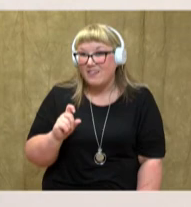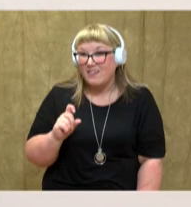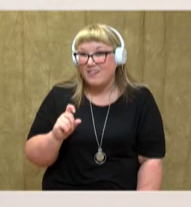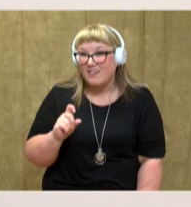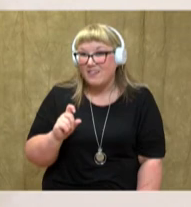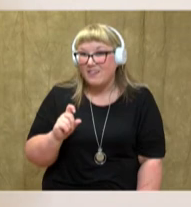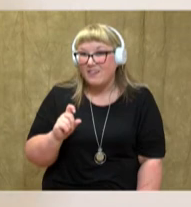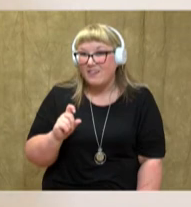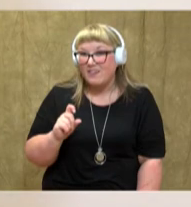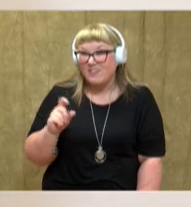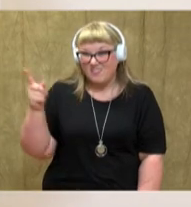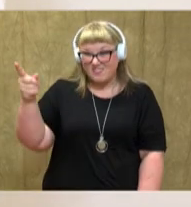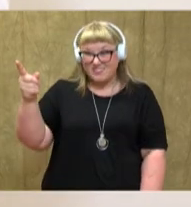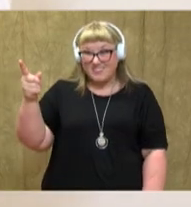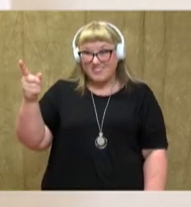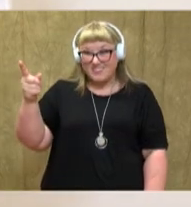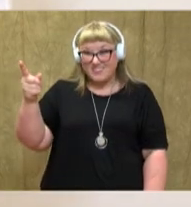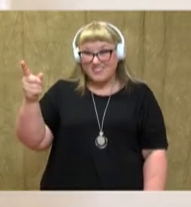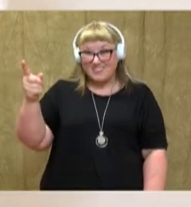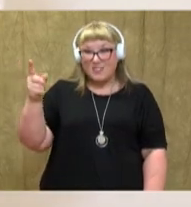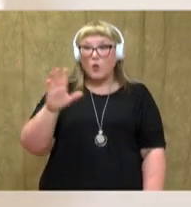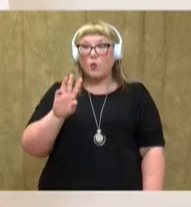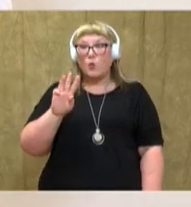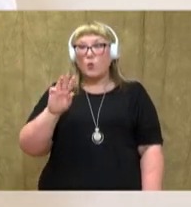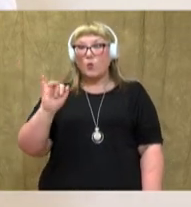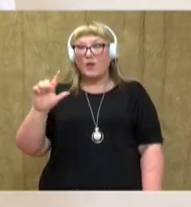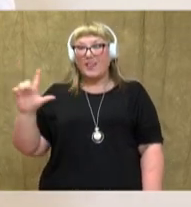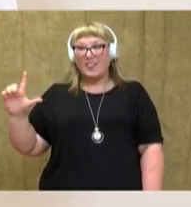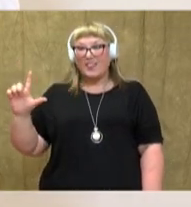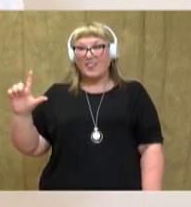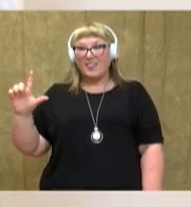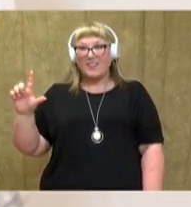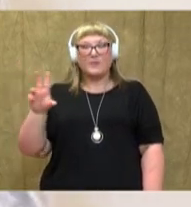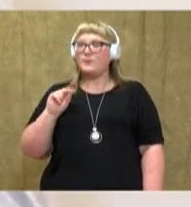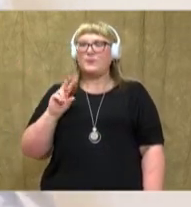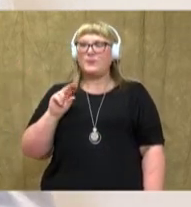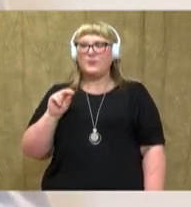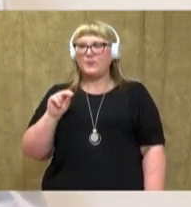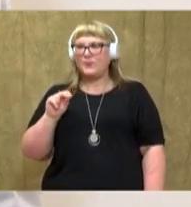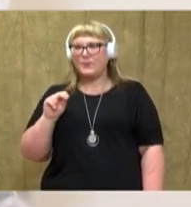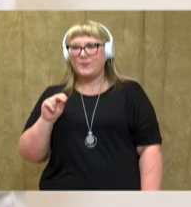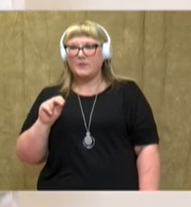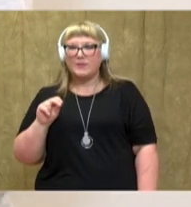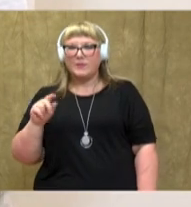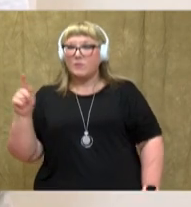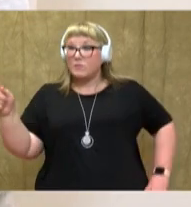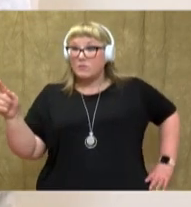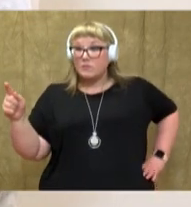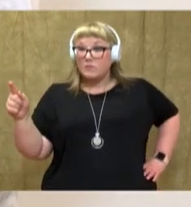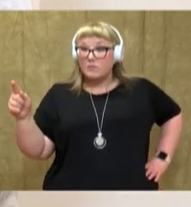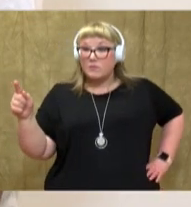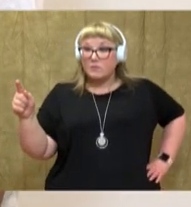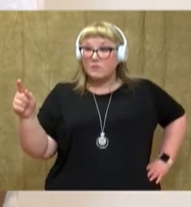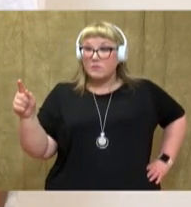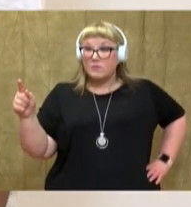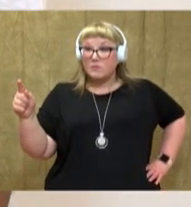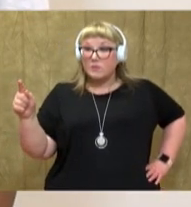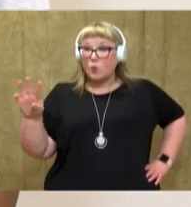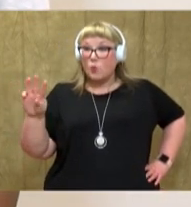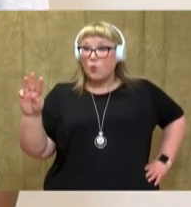Oh, where, here? Will. No. How about here?